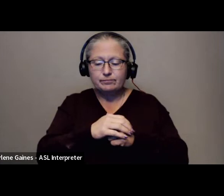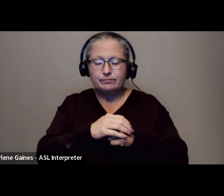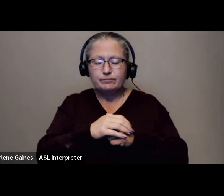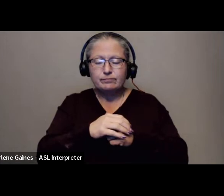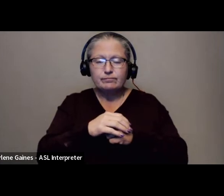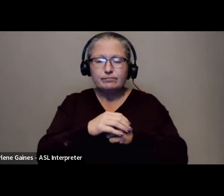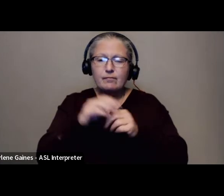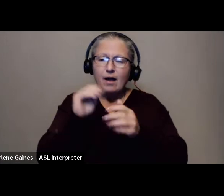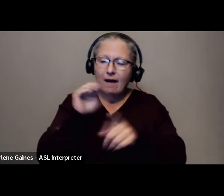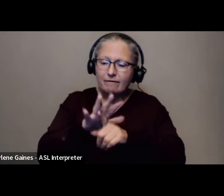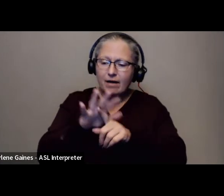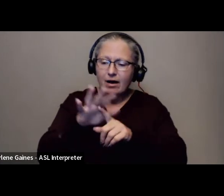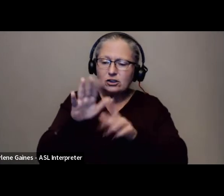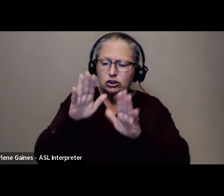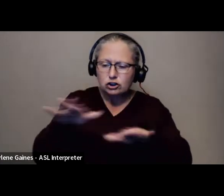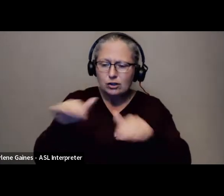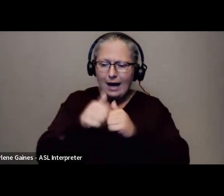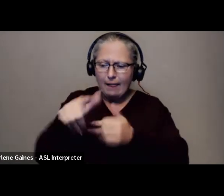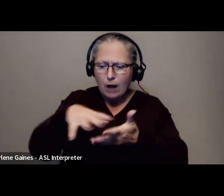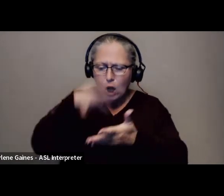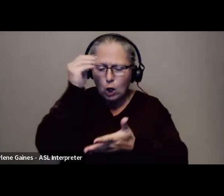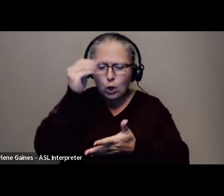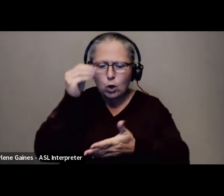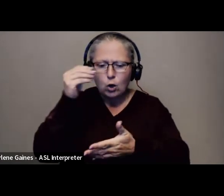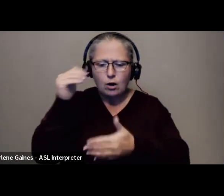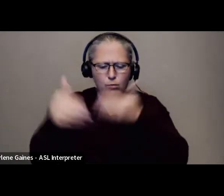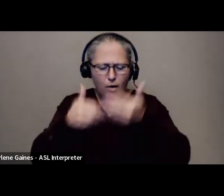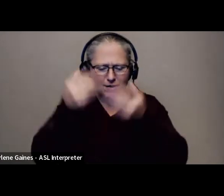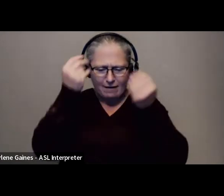learn, the way they process information, their fears.